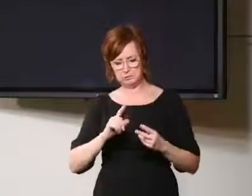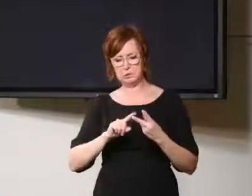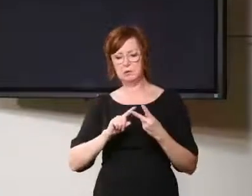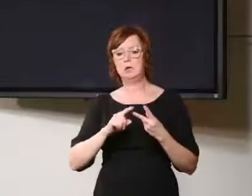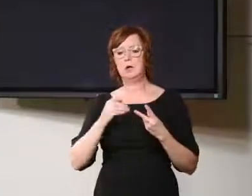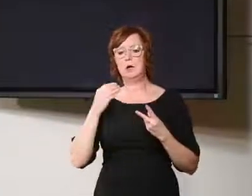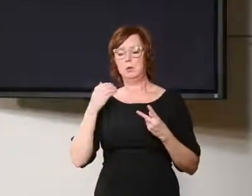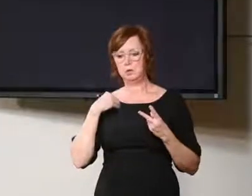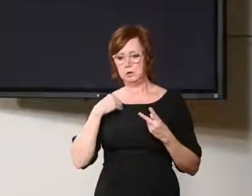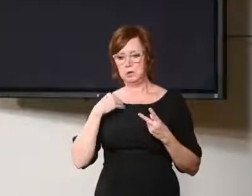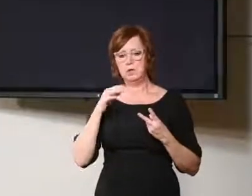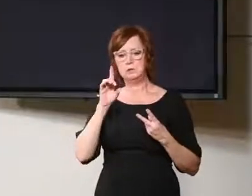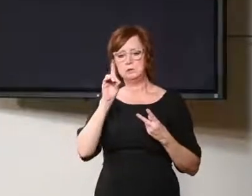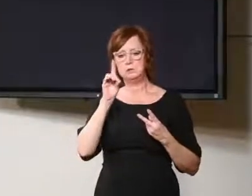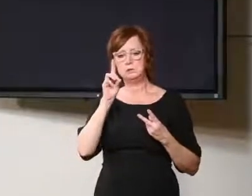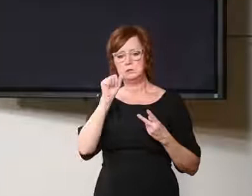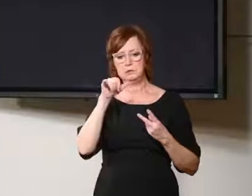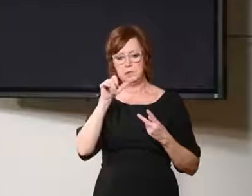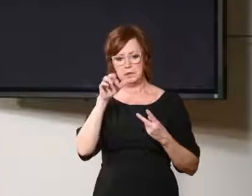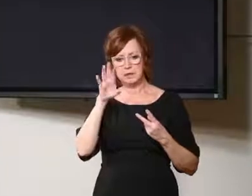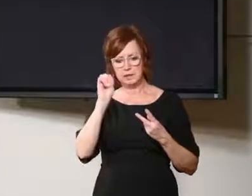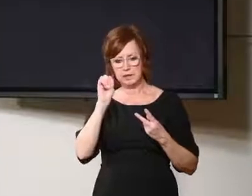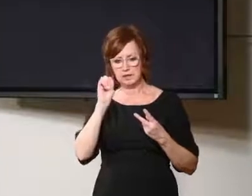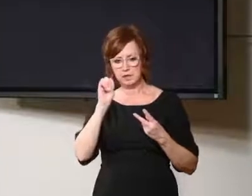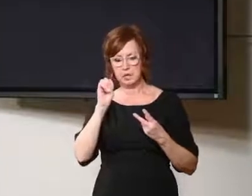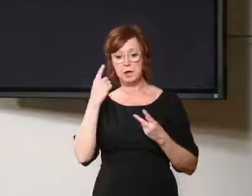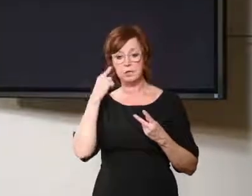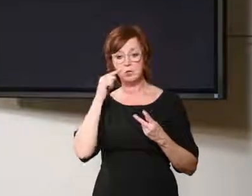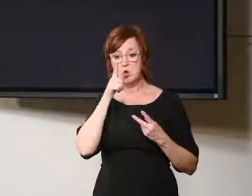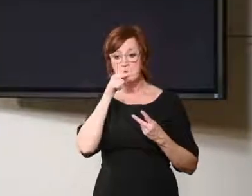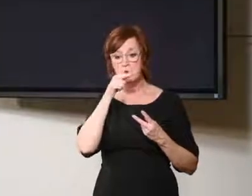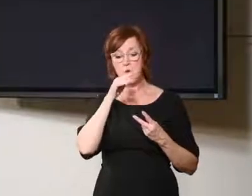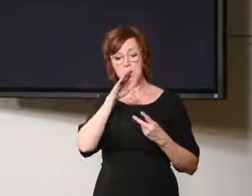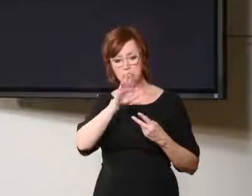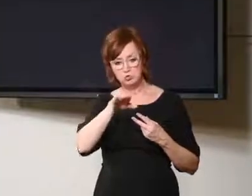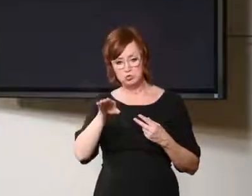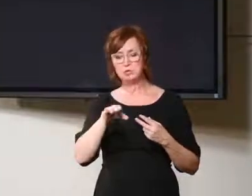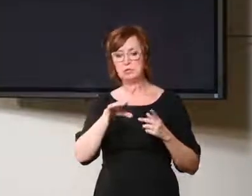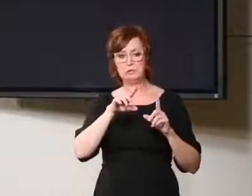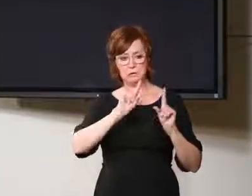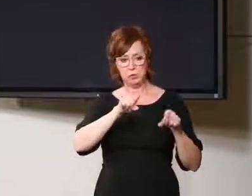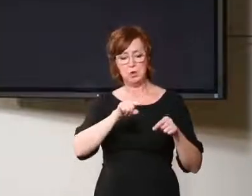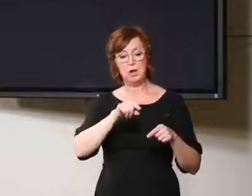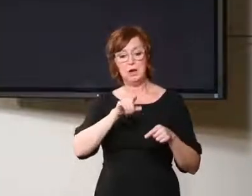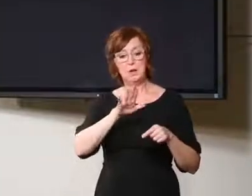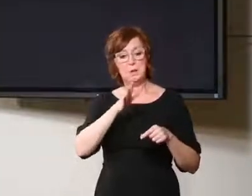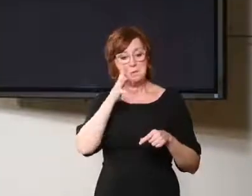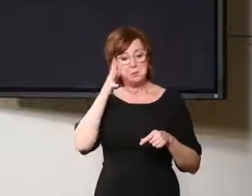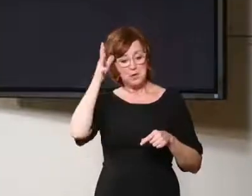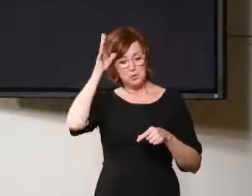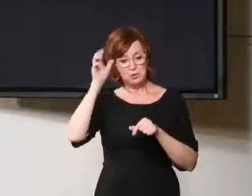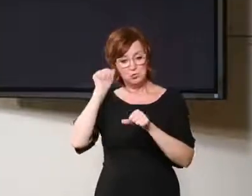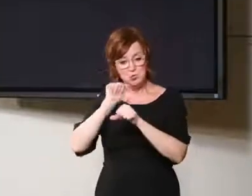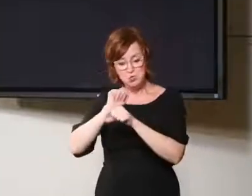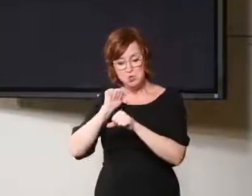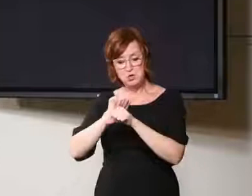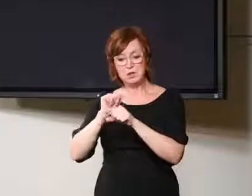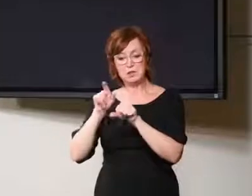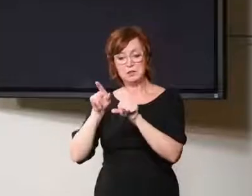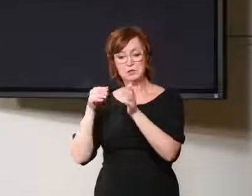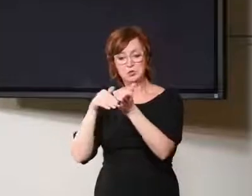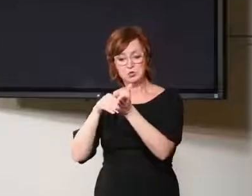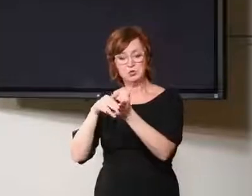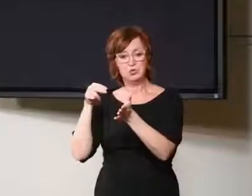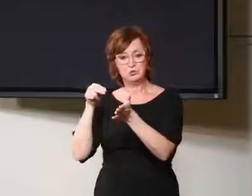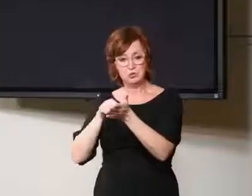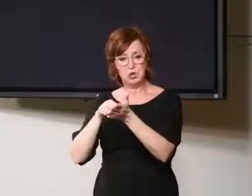allocated to be available for those people that are providing essential services in our communities. Our healthcare